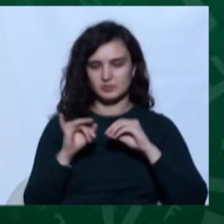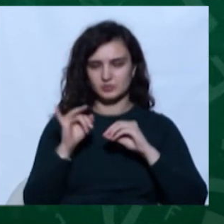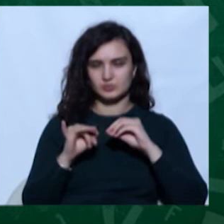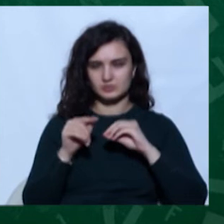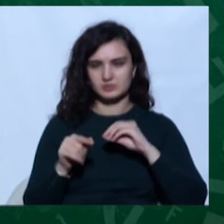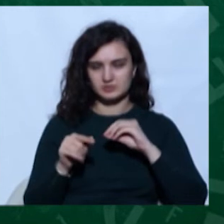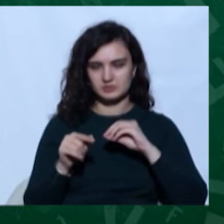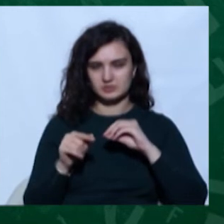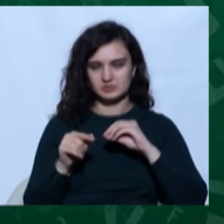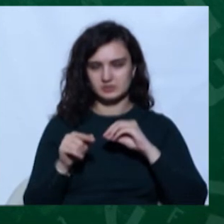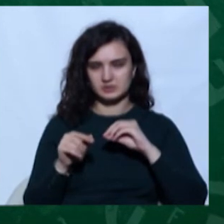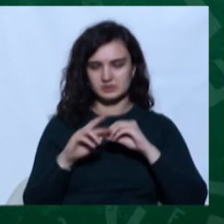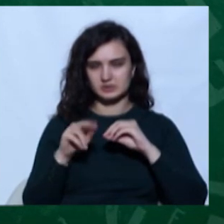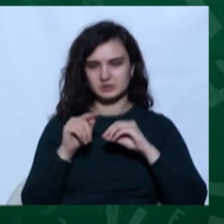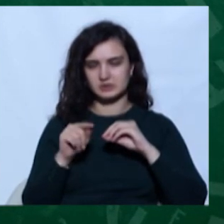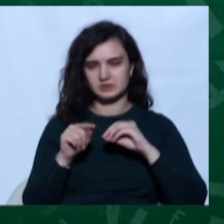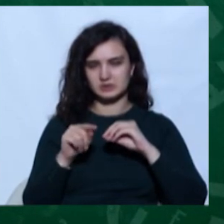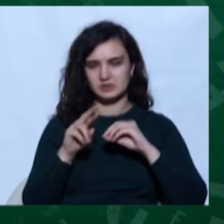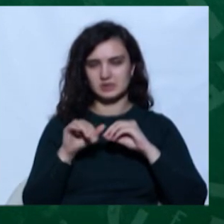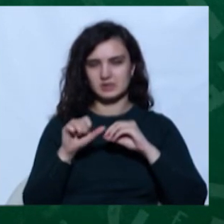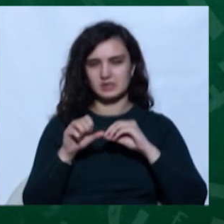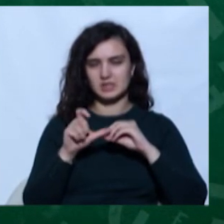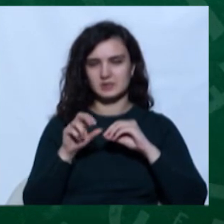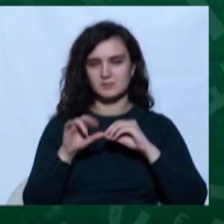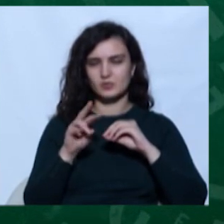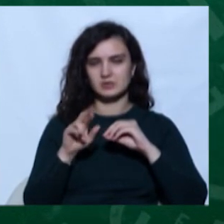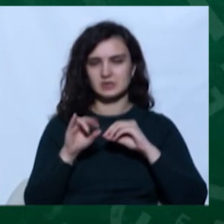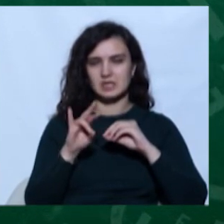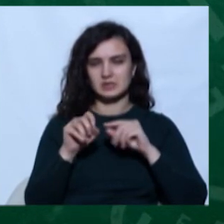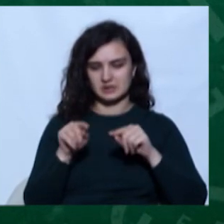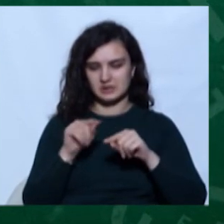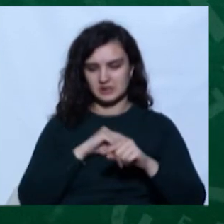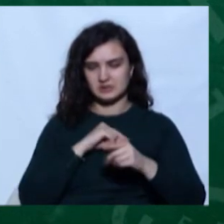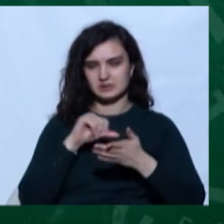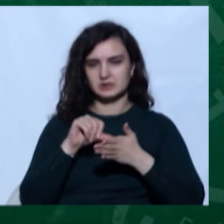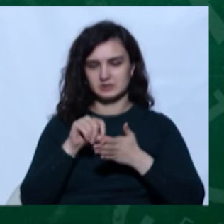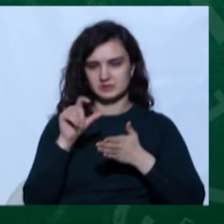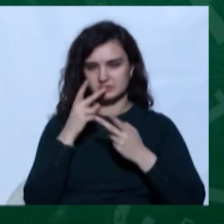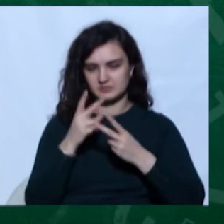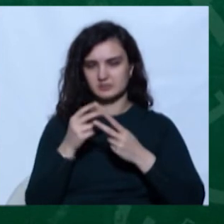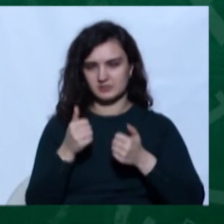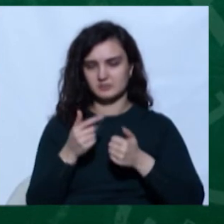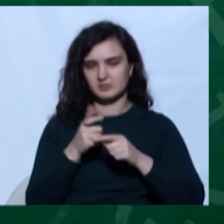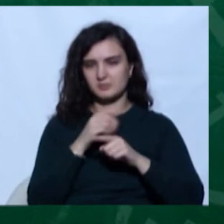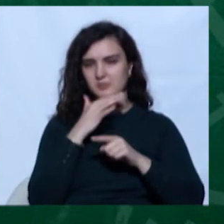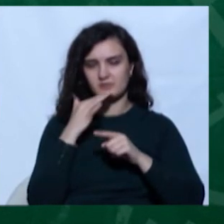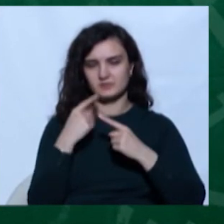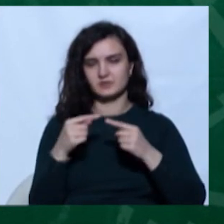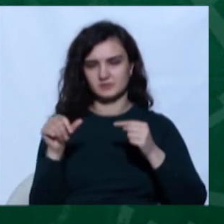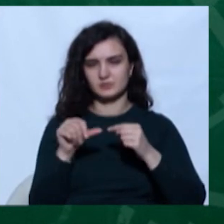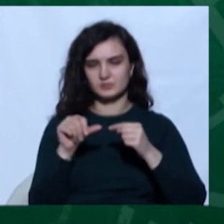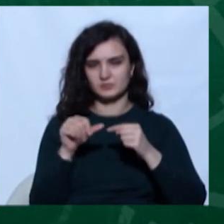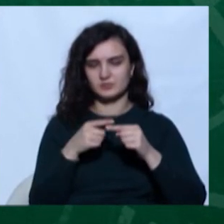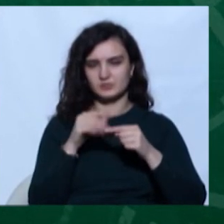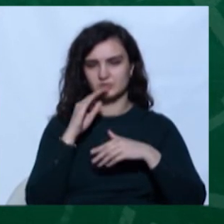of the imprisonment and escape of Edmond Dantes. We looked at the characters, some good, but many bad. Then